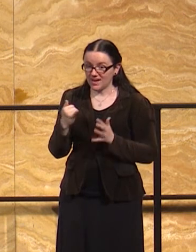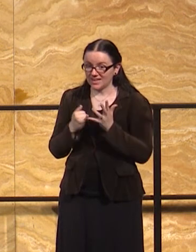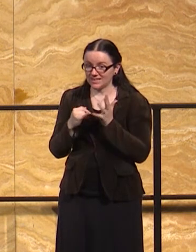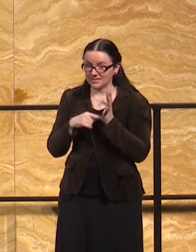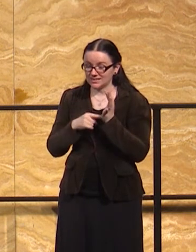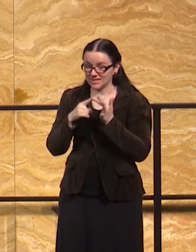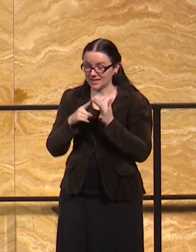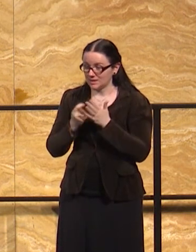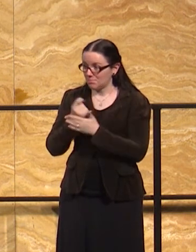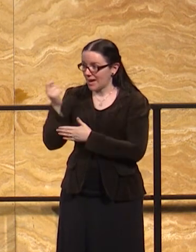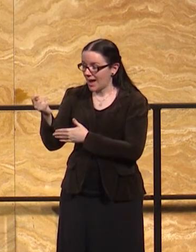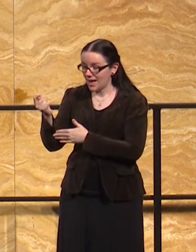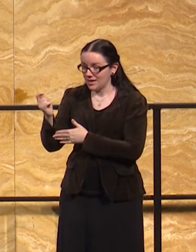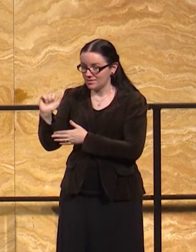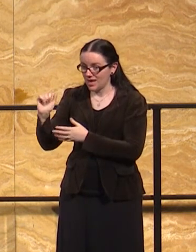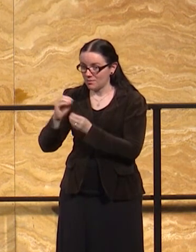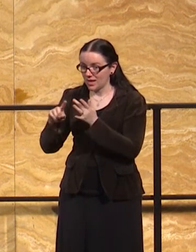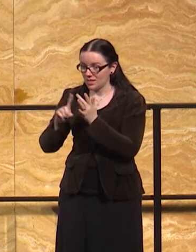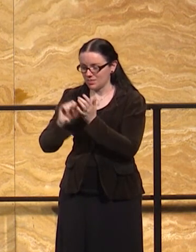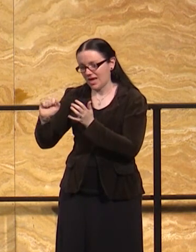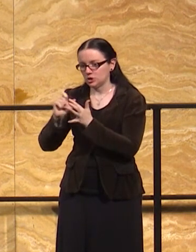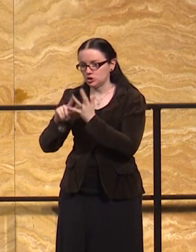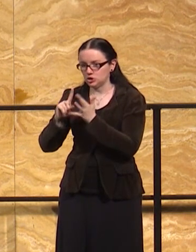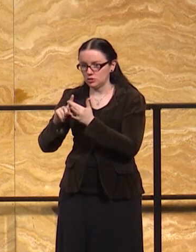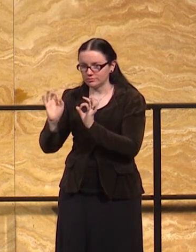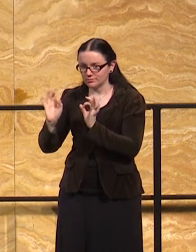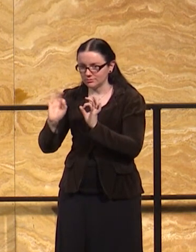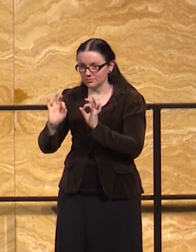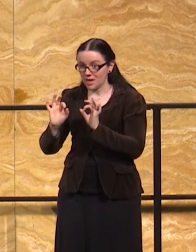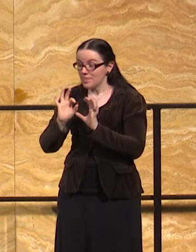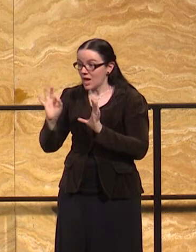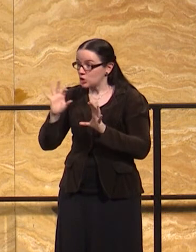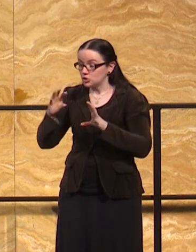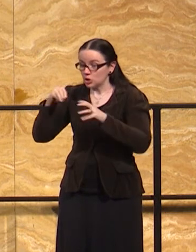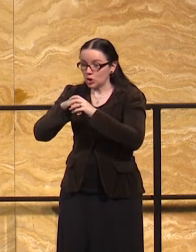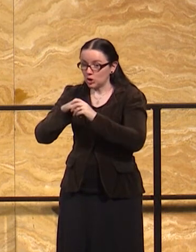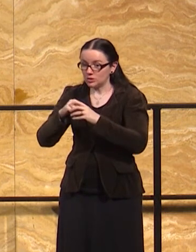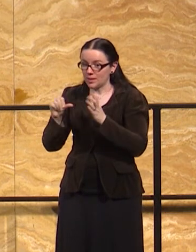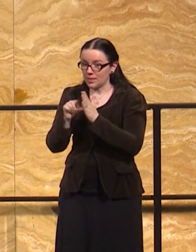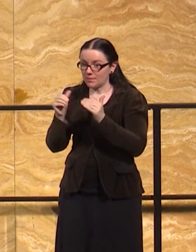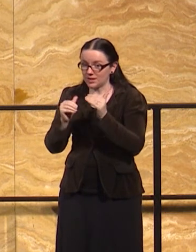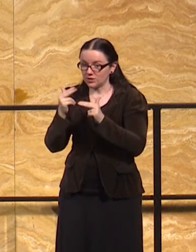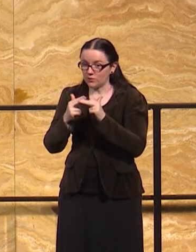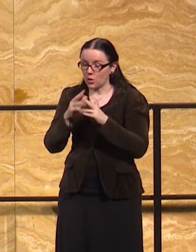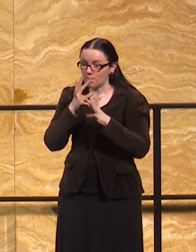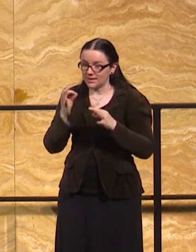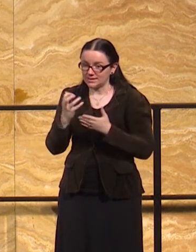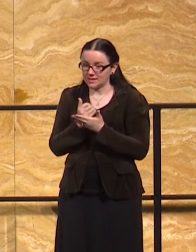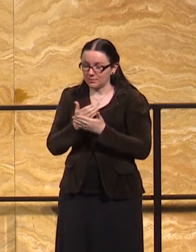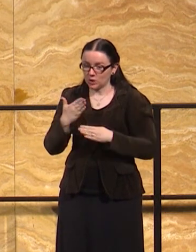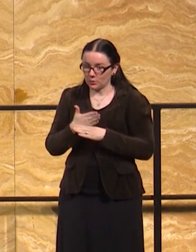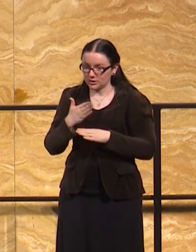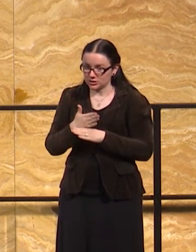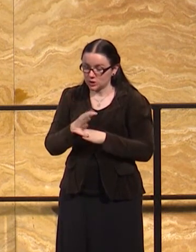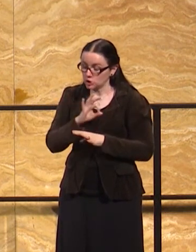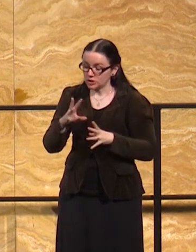that's not even including the budget for peacekeeping operations. Does not include budget for